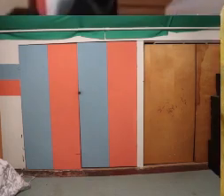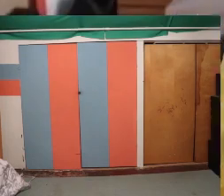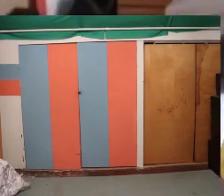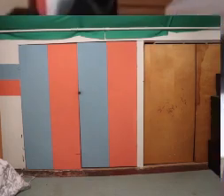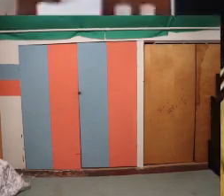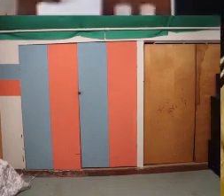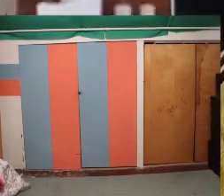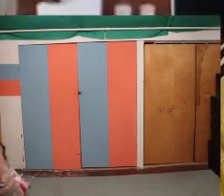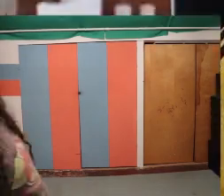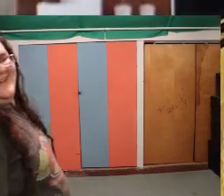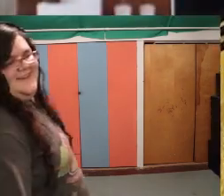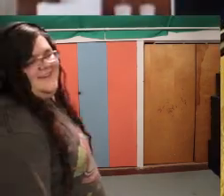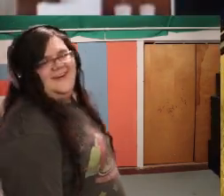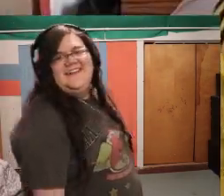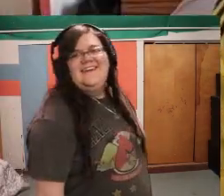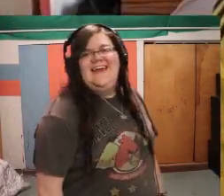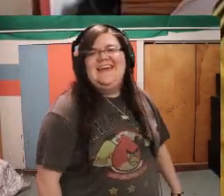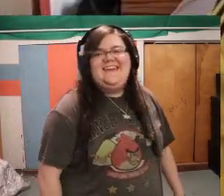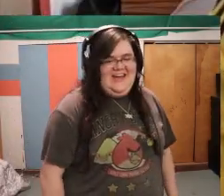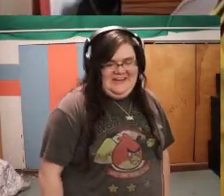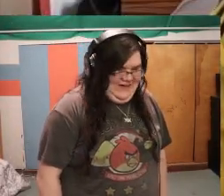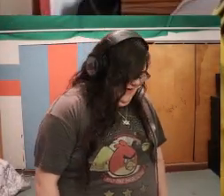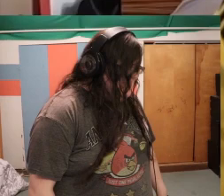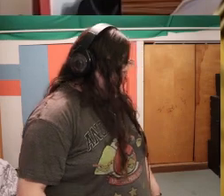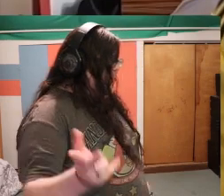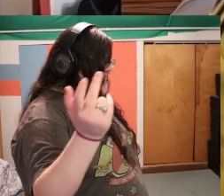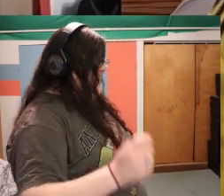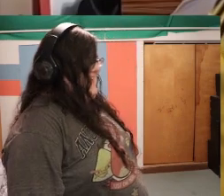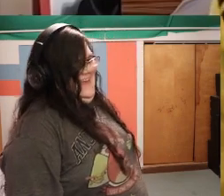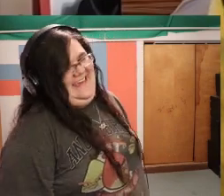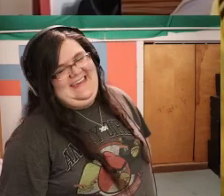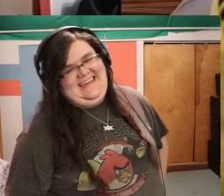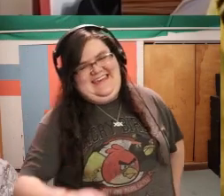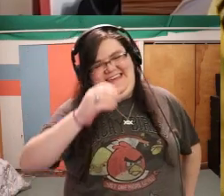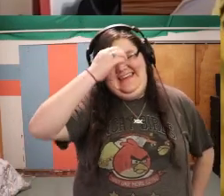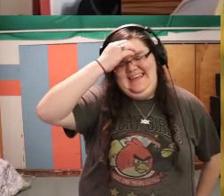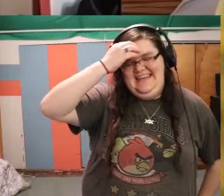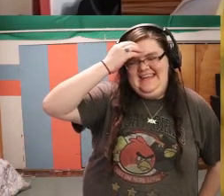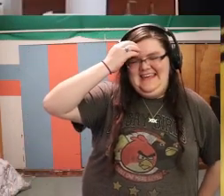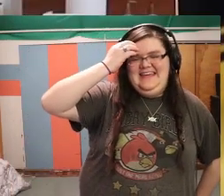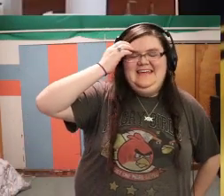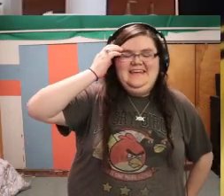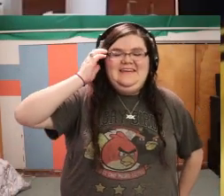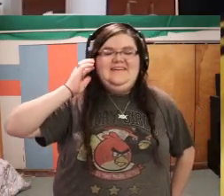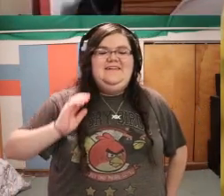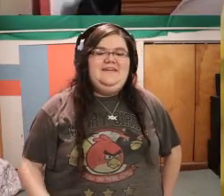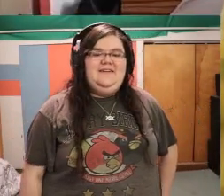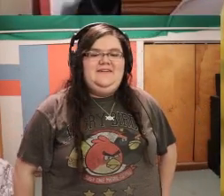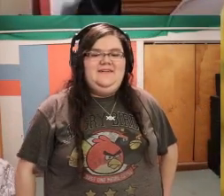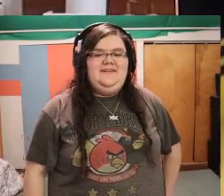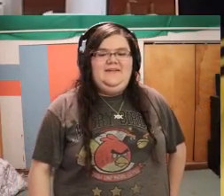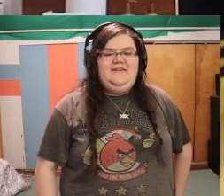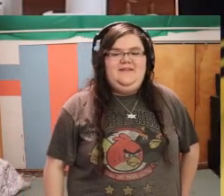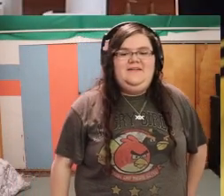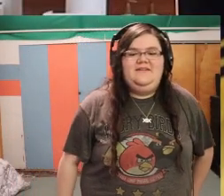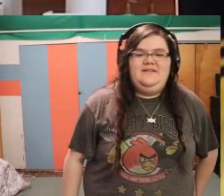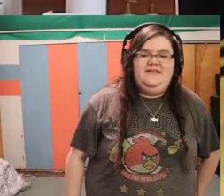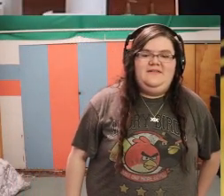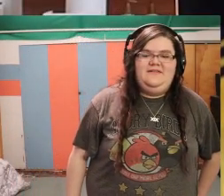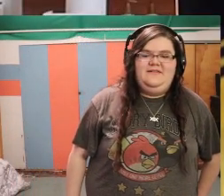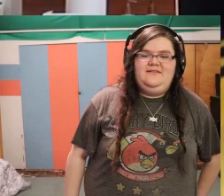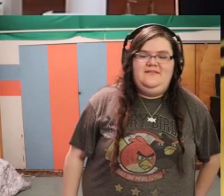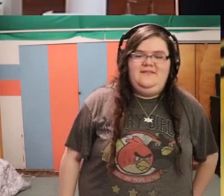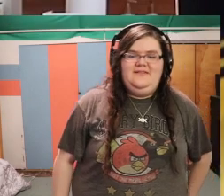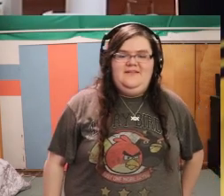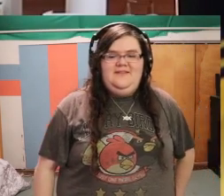madness. Wrecked on what? You just get finished. Yo, then I don't have a camera. So okay. What do you mean you don't have a camera? I don't have a camera. Do you have a phone? I mean, yeah,